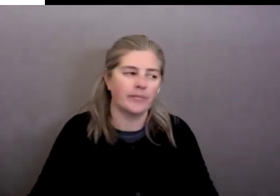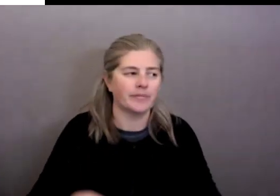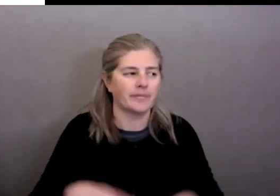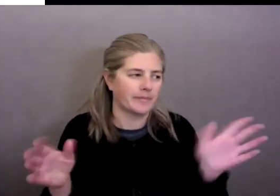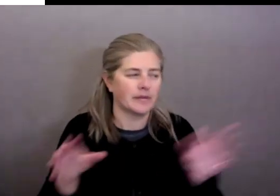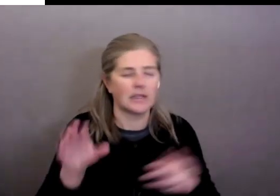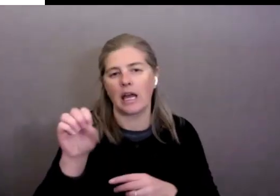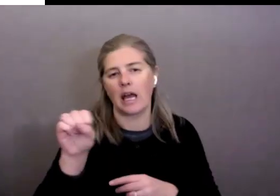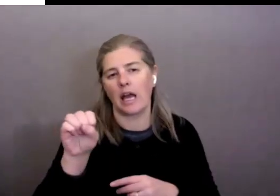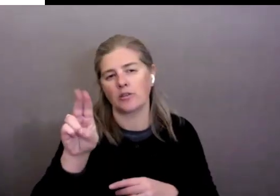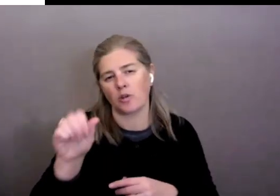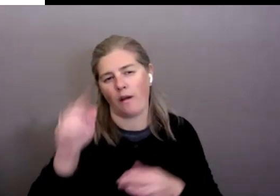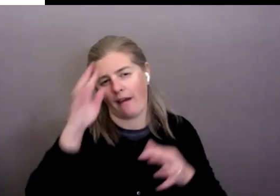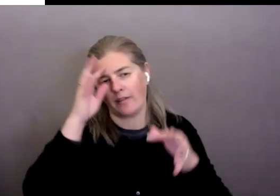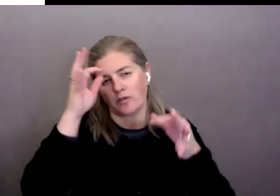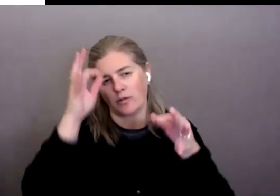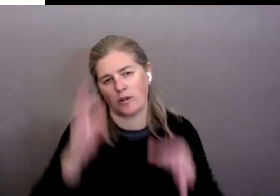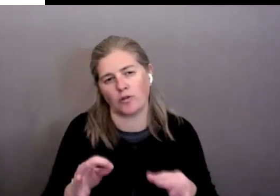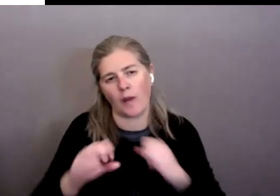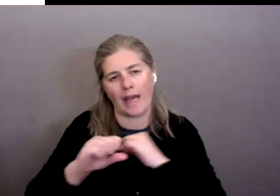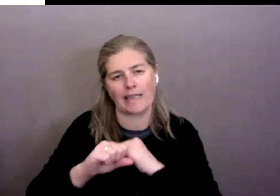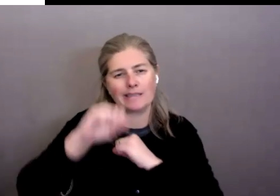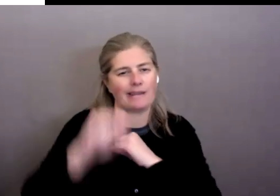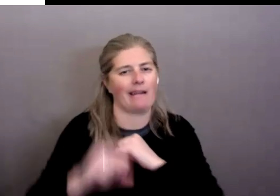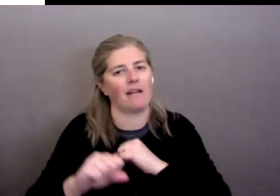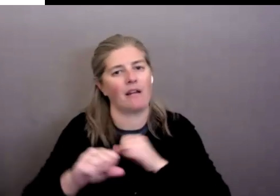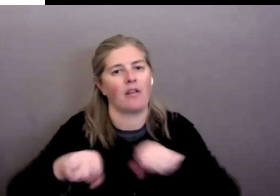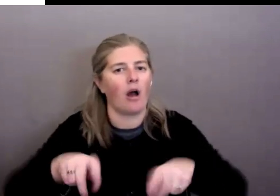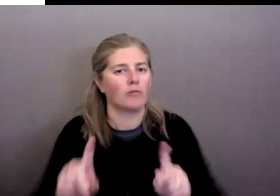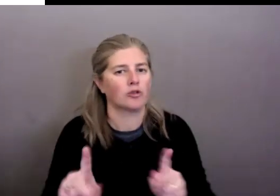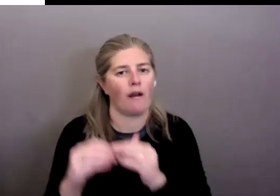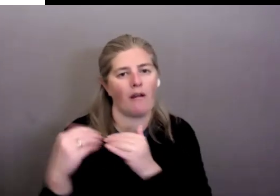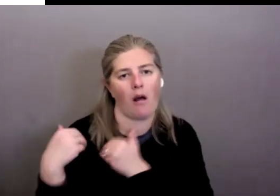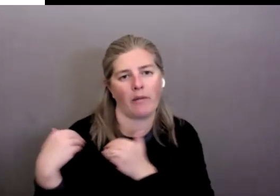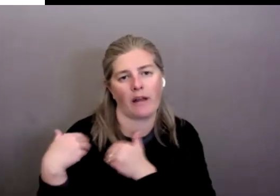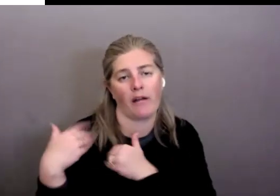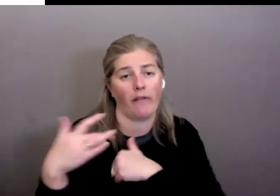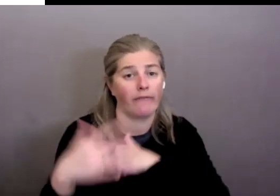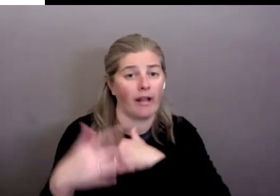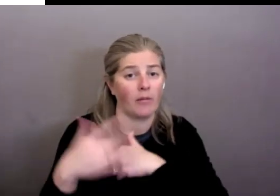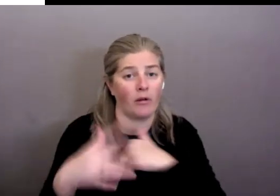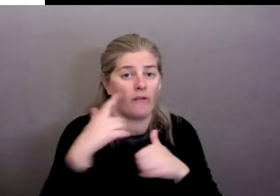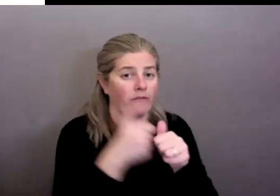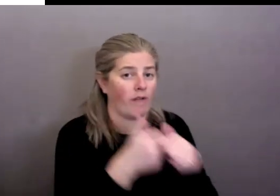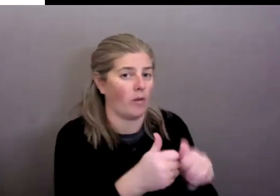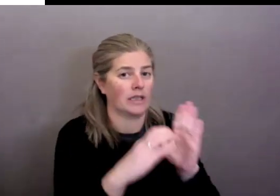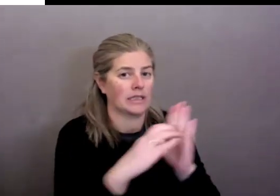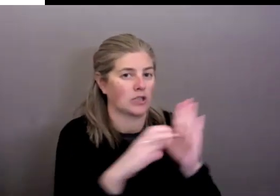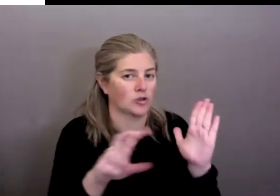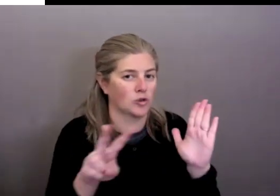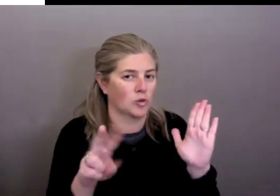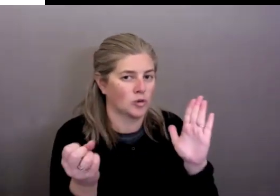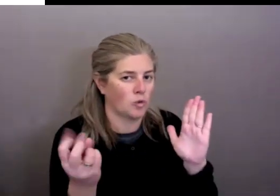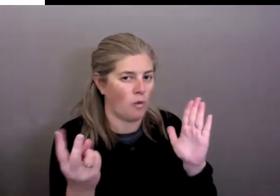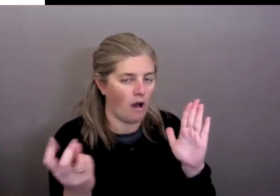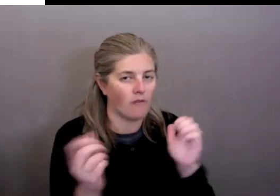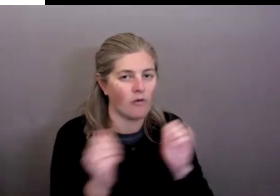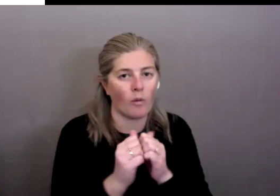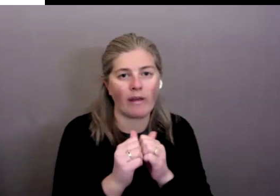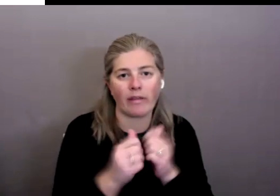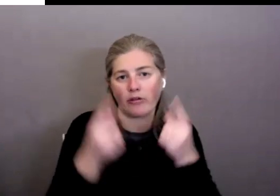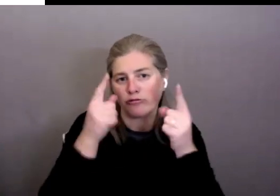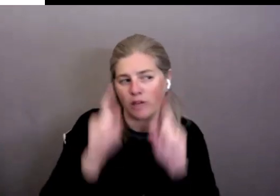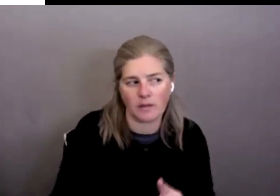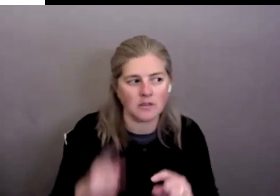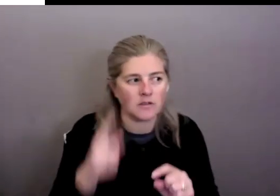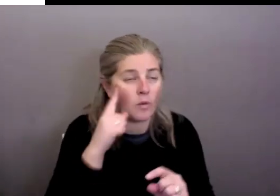SUAs have the discretion to extend the opportunities and obligations available under Section 212 of the Act for agreements with for-profit entities